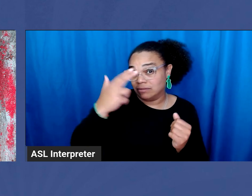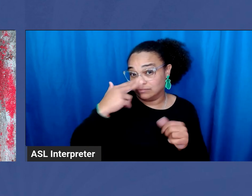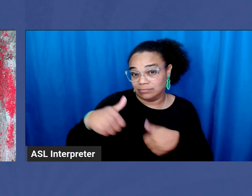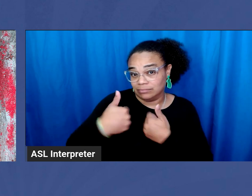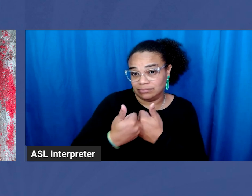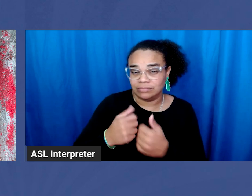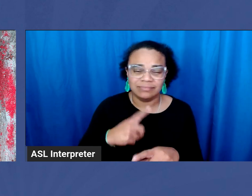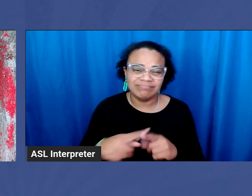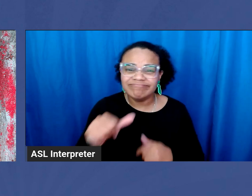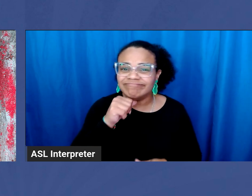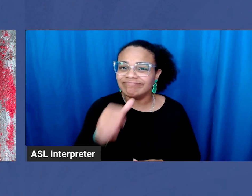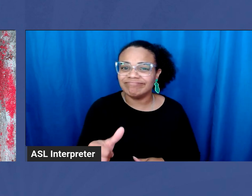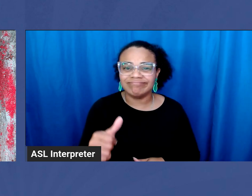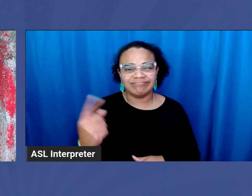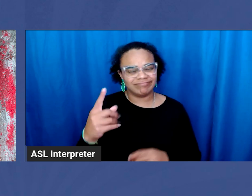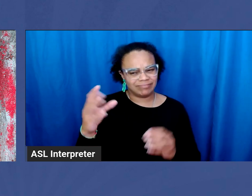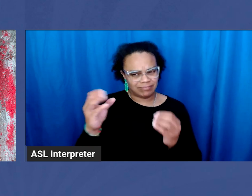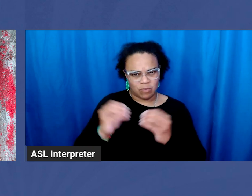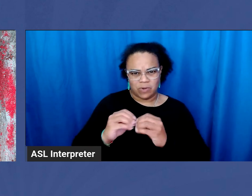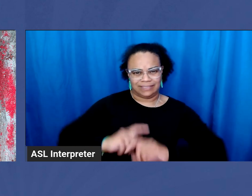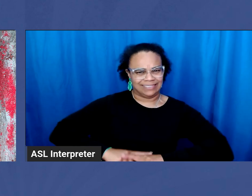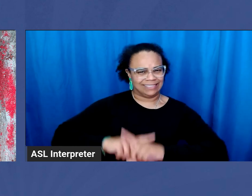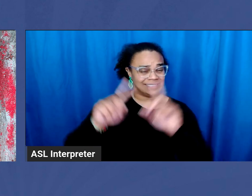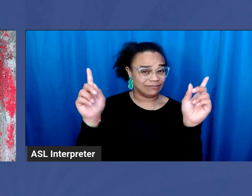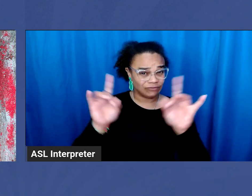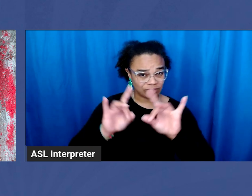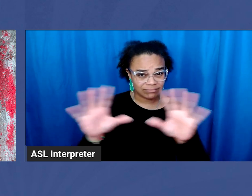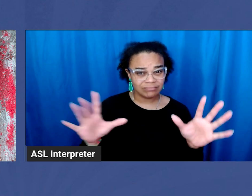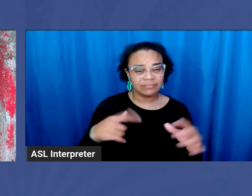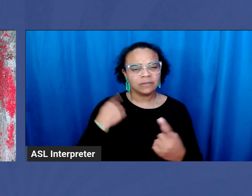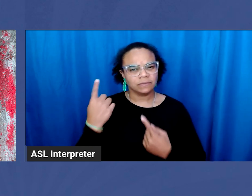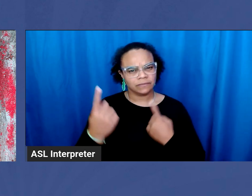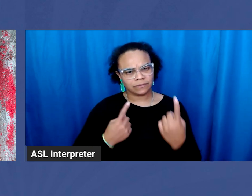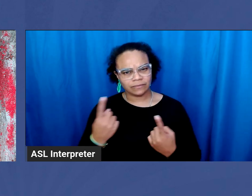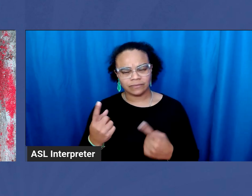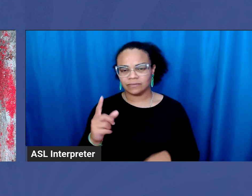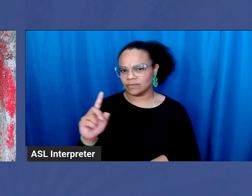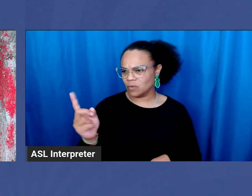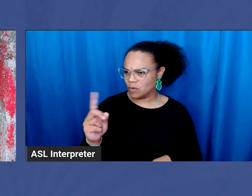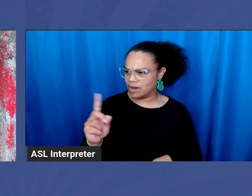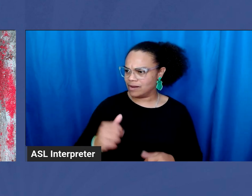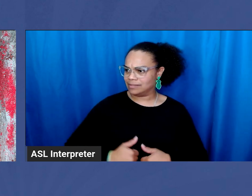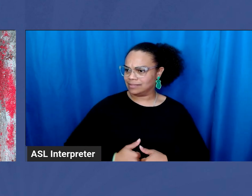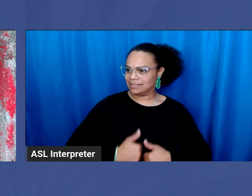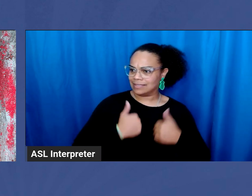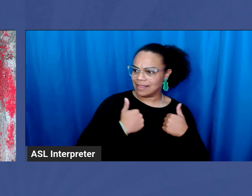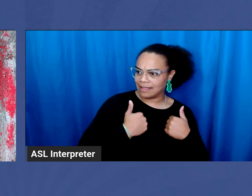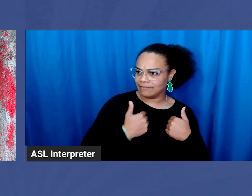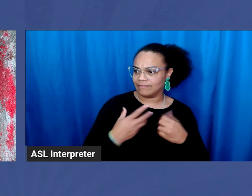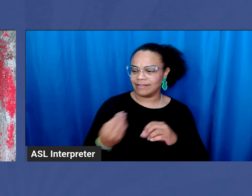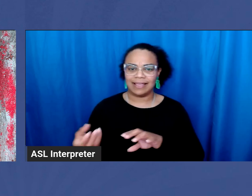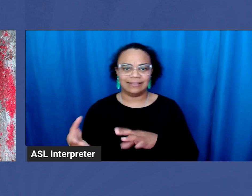was not. It was something much different. And I wonder, where does life and